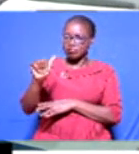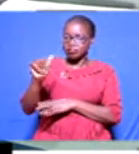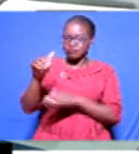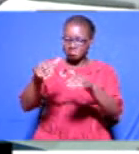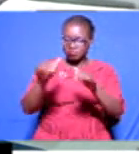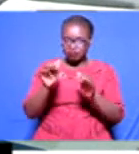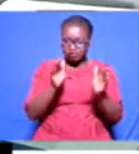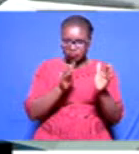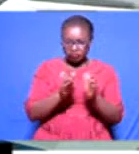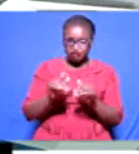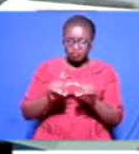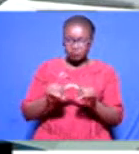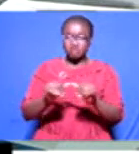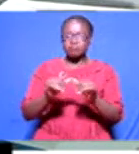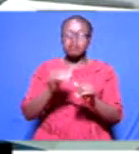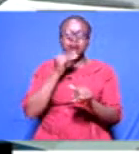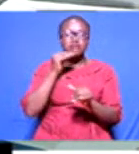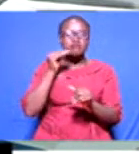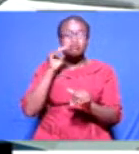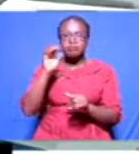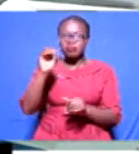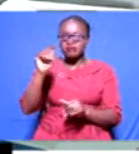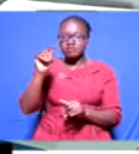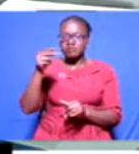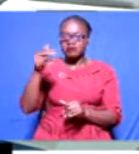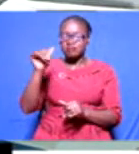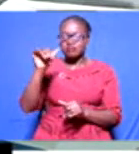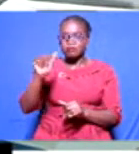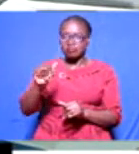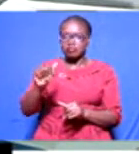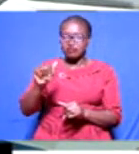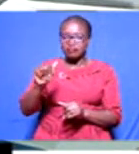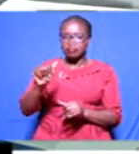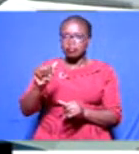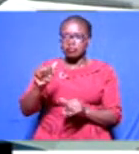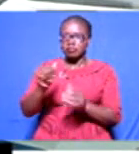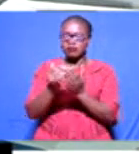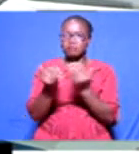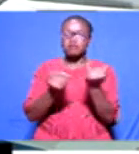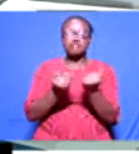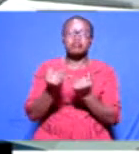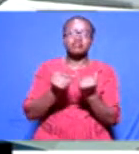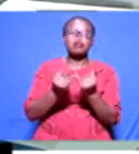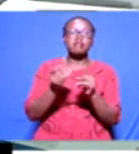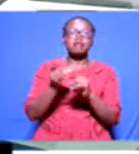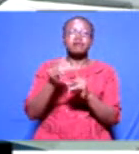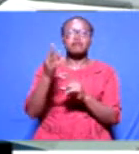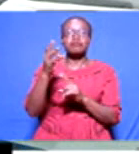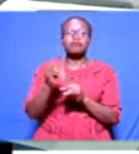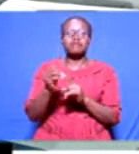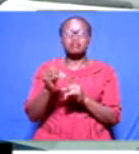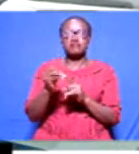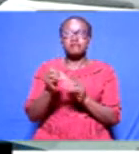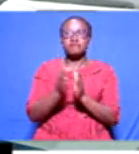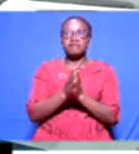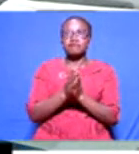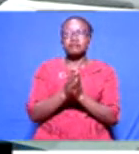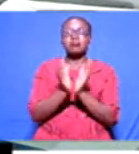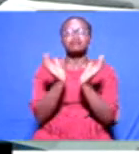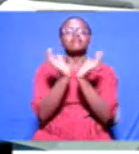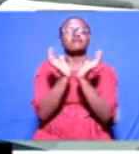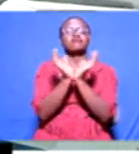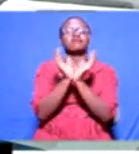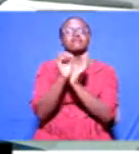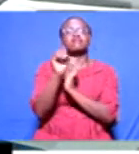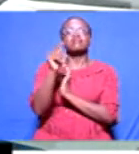President's residence in Othaya, Nyeri County. A requiem mass will be held on Saturday 30th at approved stadium in Othaya, followed by